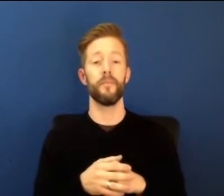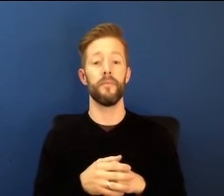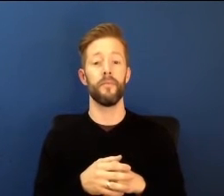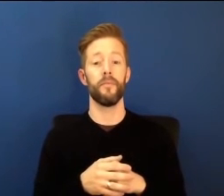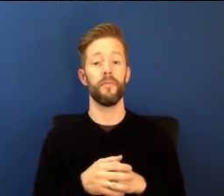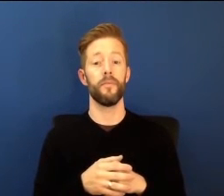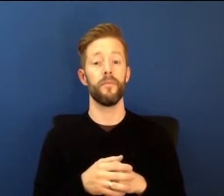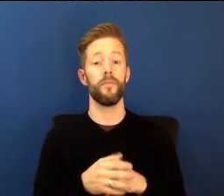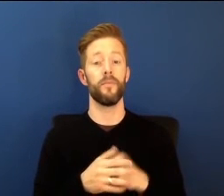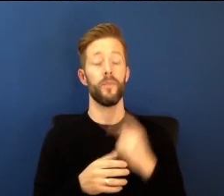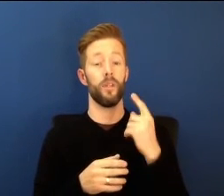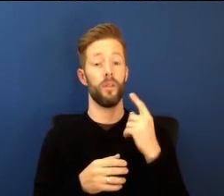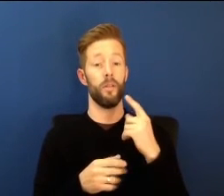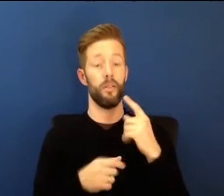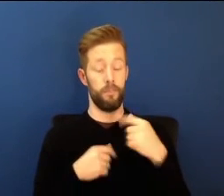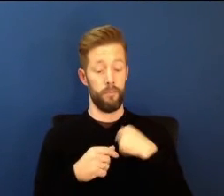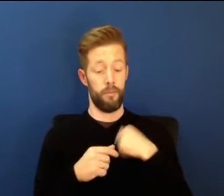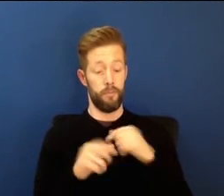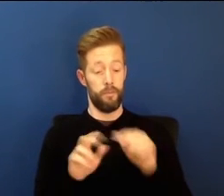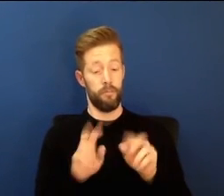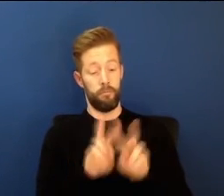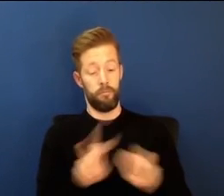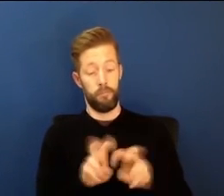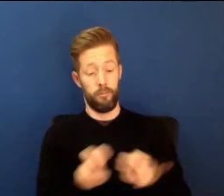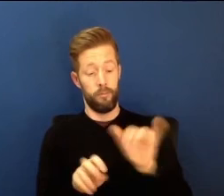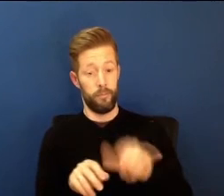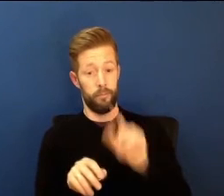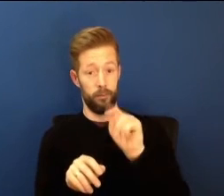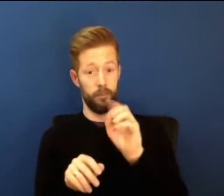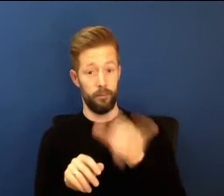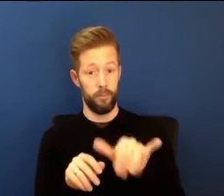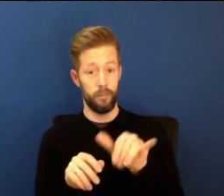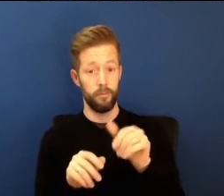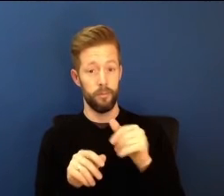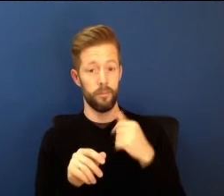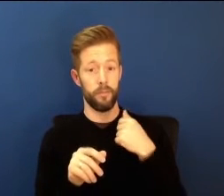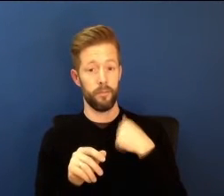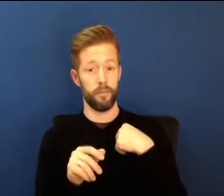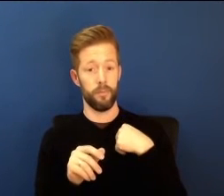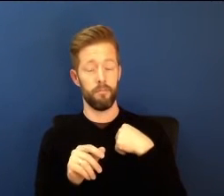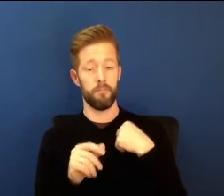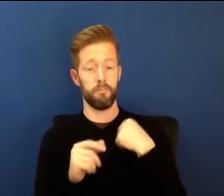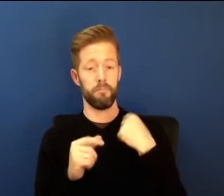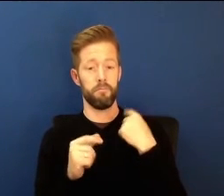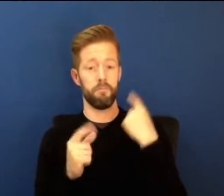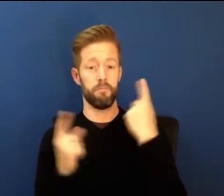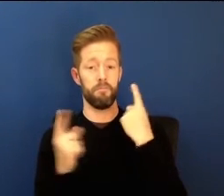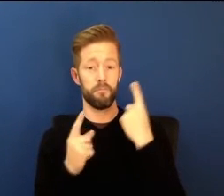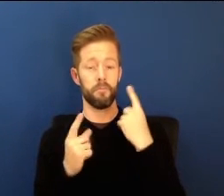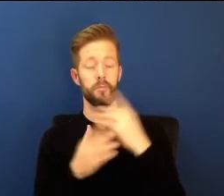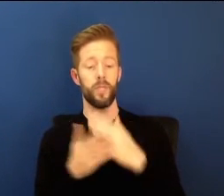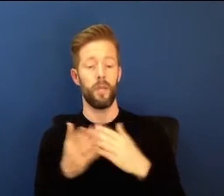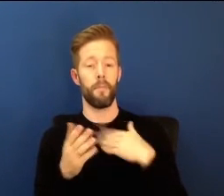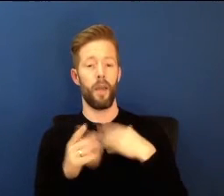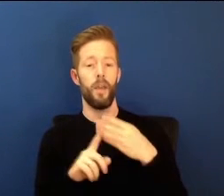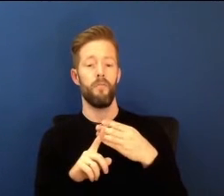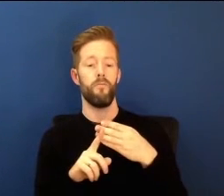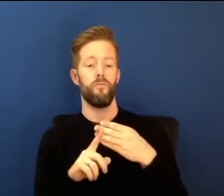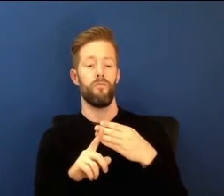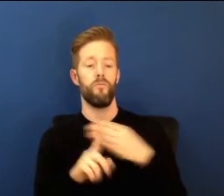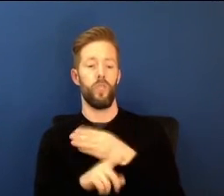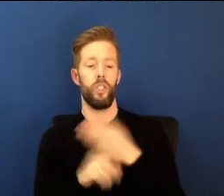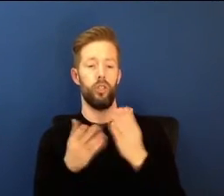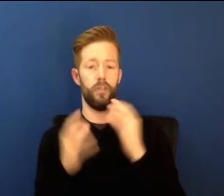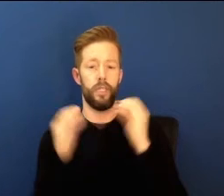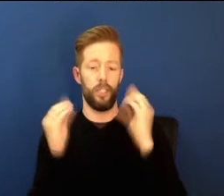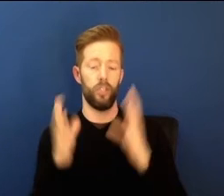So one of the things that when I was looking at that toy, I was thinking about some of my